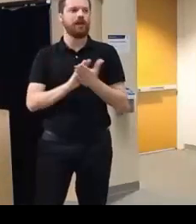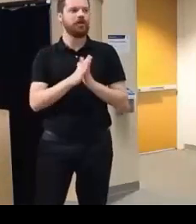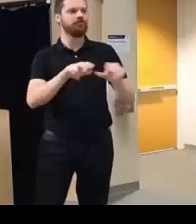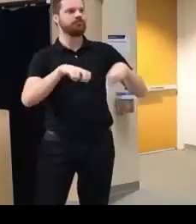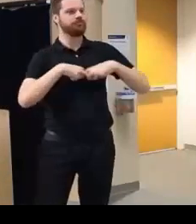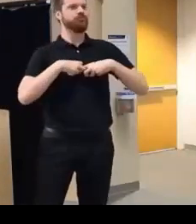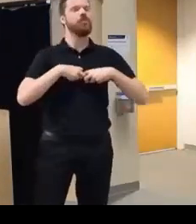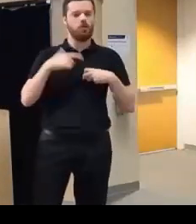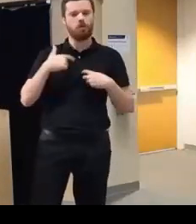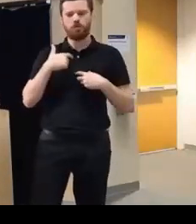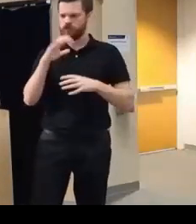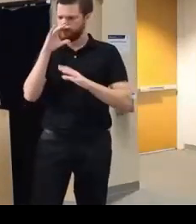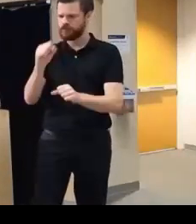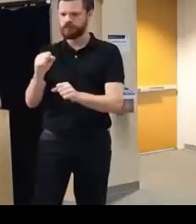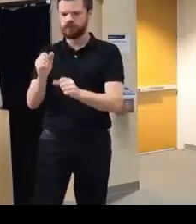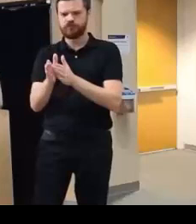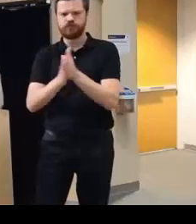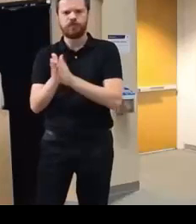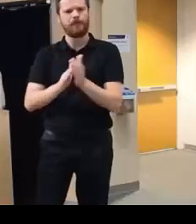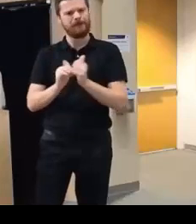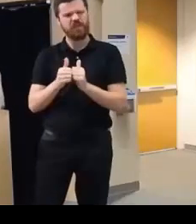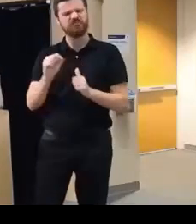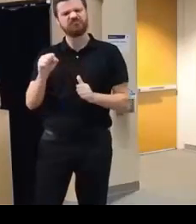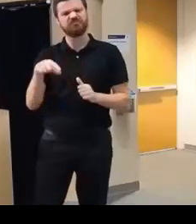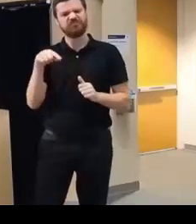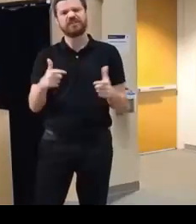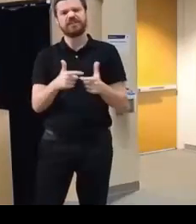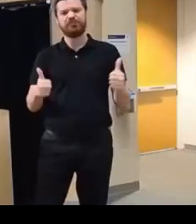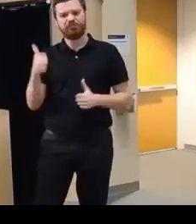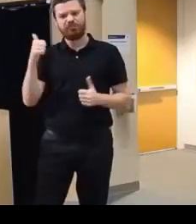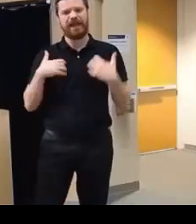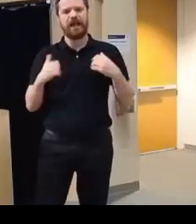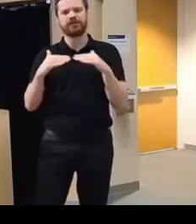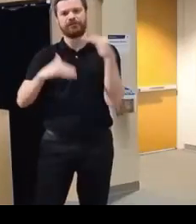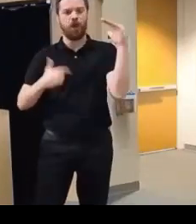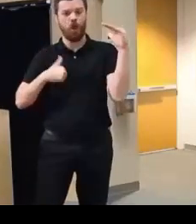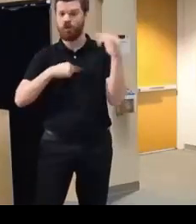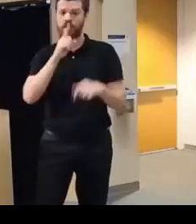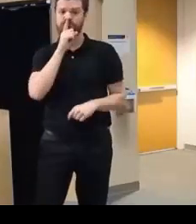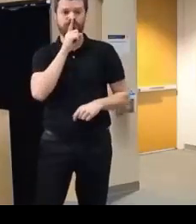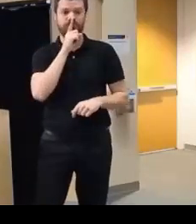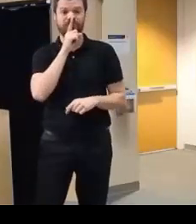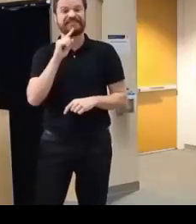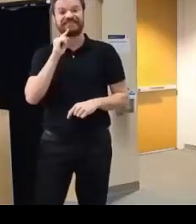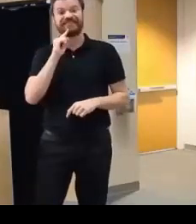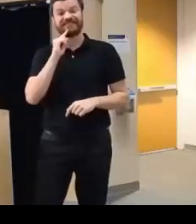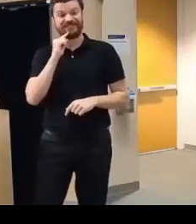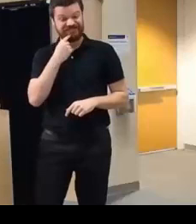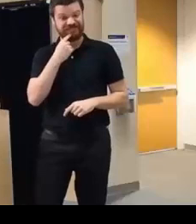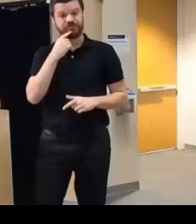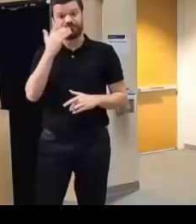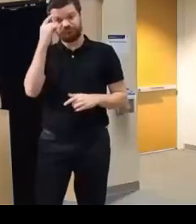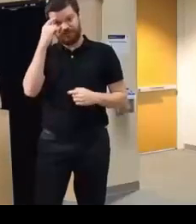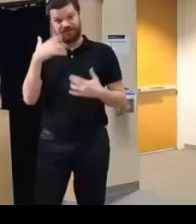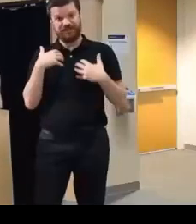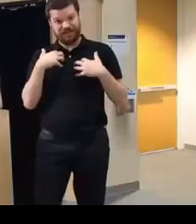about this and spent a lot of time thinking about how this really is the largest health disparity that we don't talk about. Folks with severe mental illness die 20 to 30